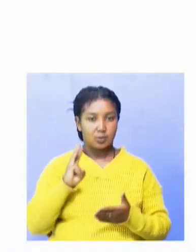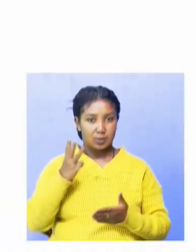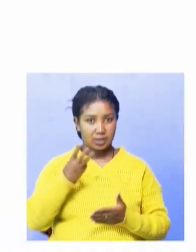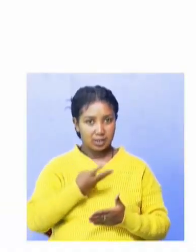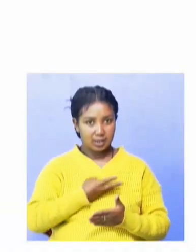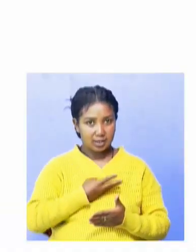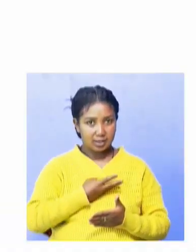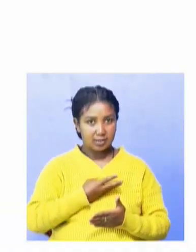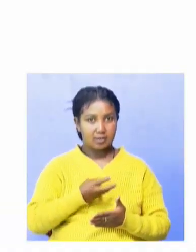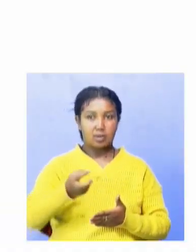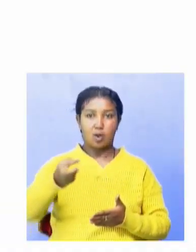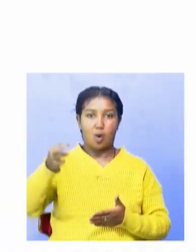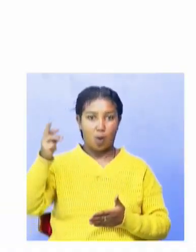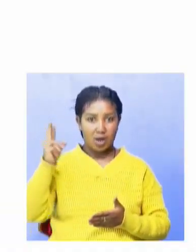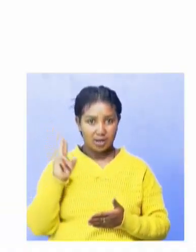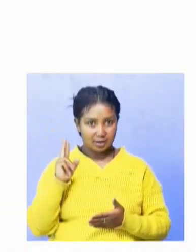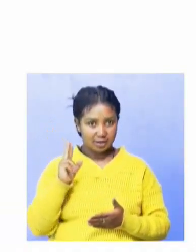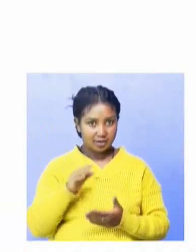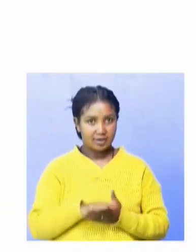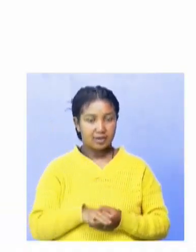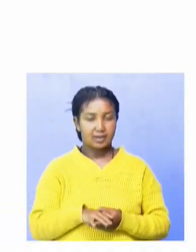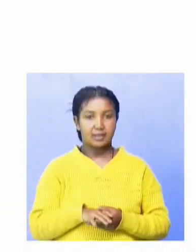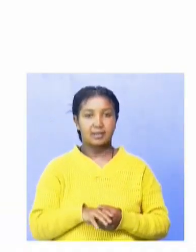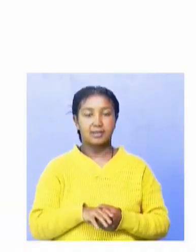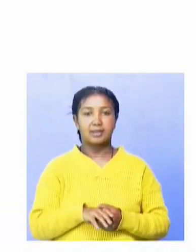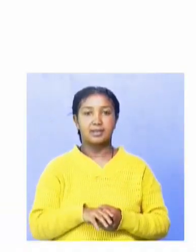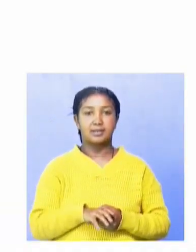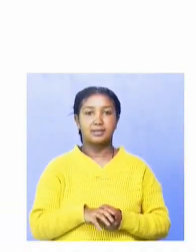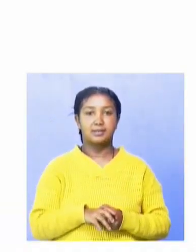we were